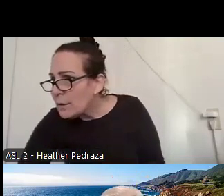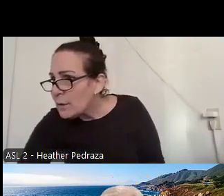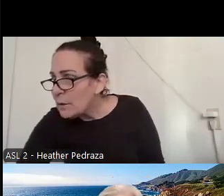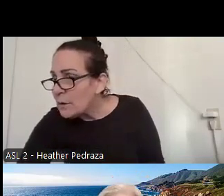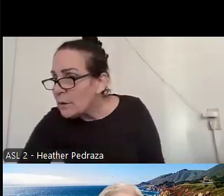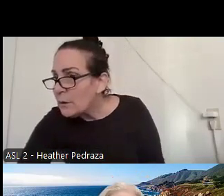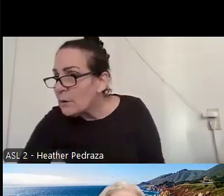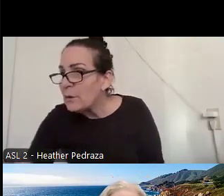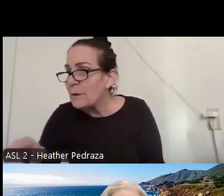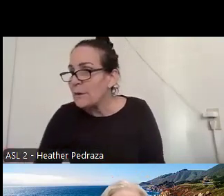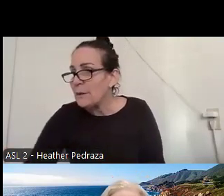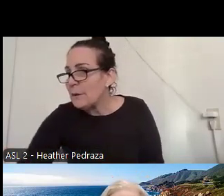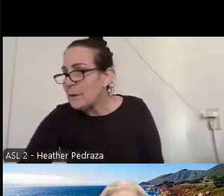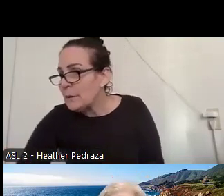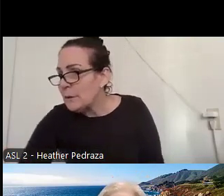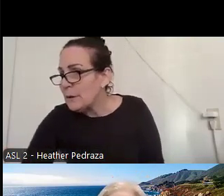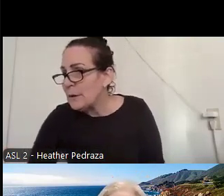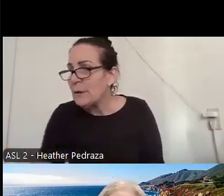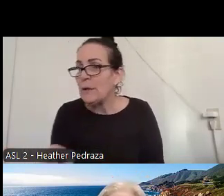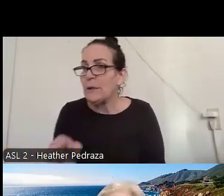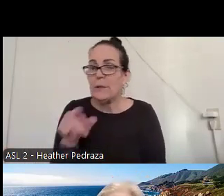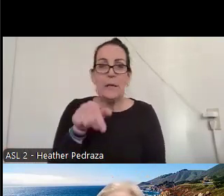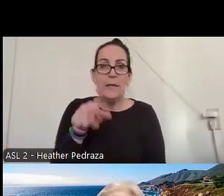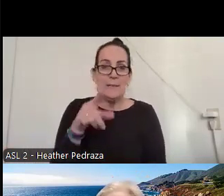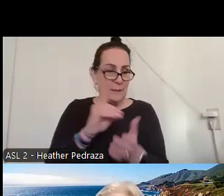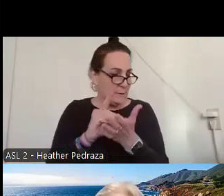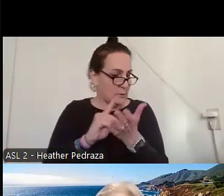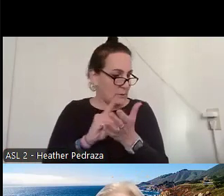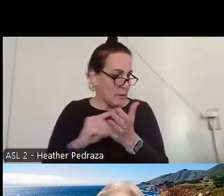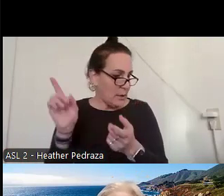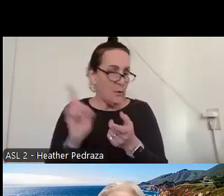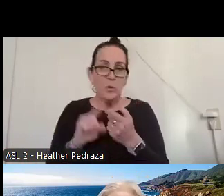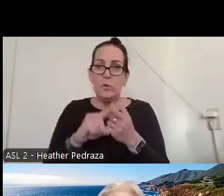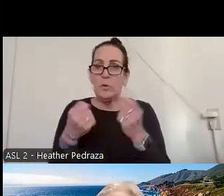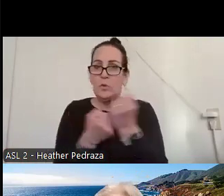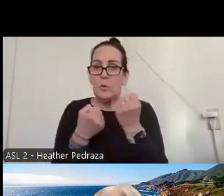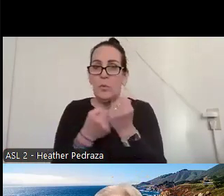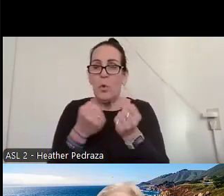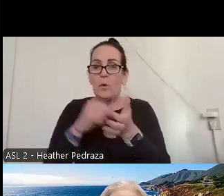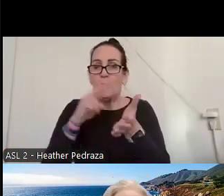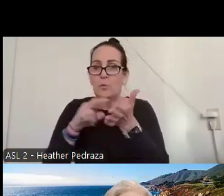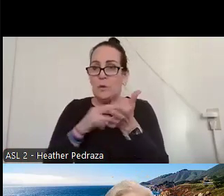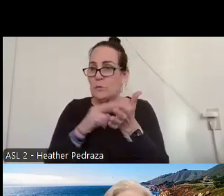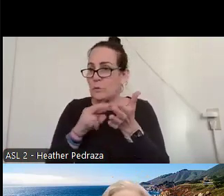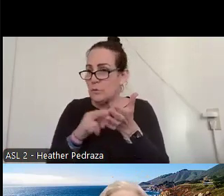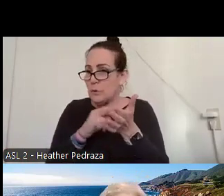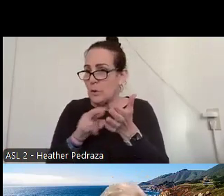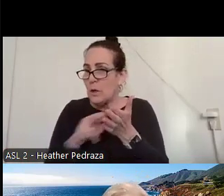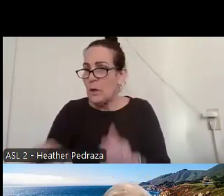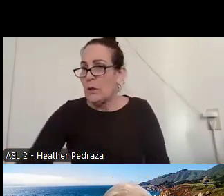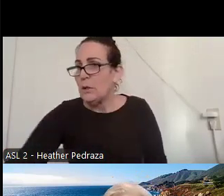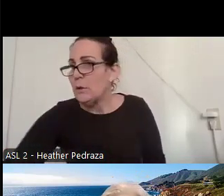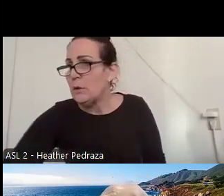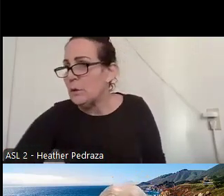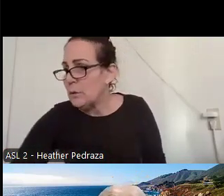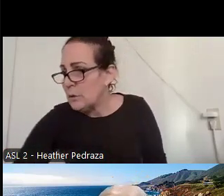the ballot. And it is designed to support research in biomedical research, behavioral, and climate